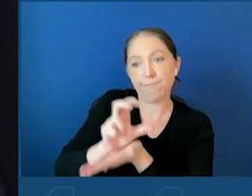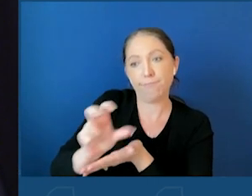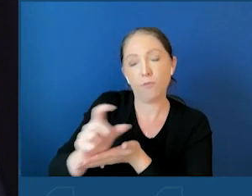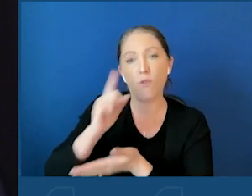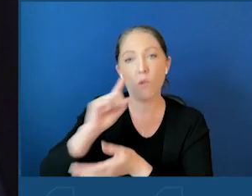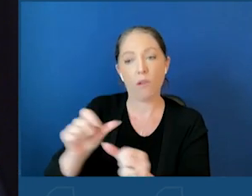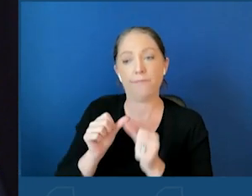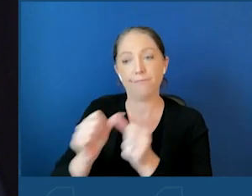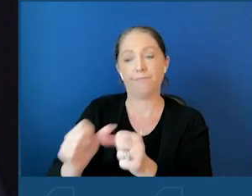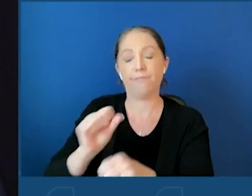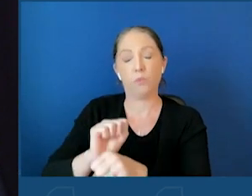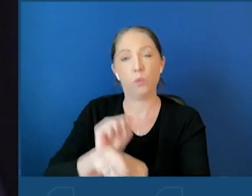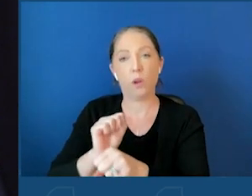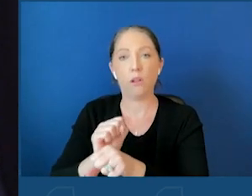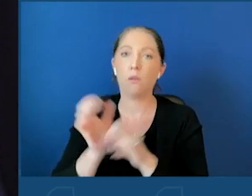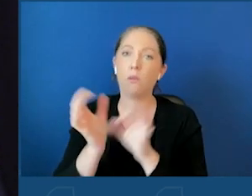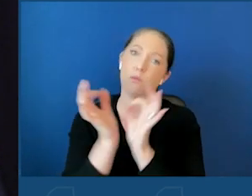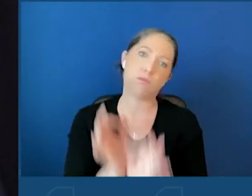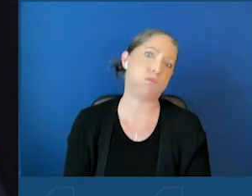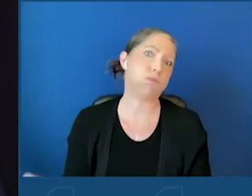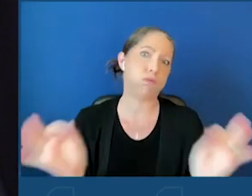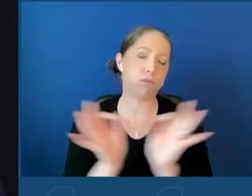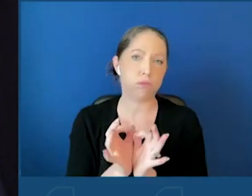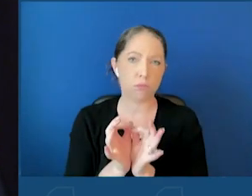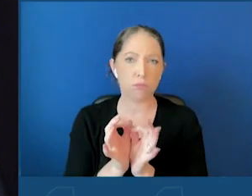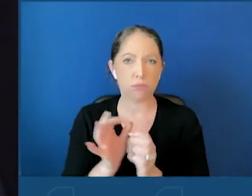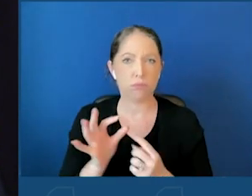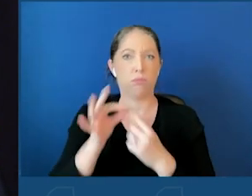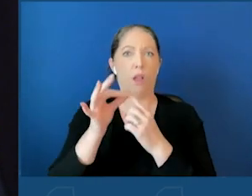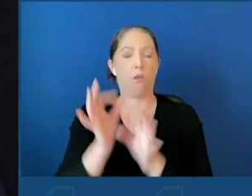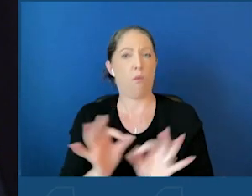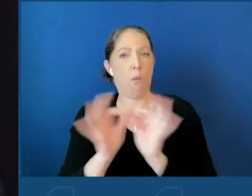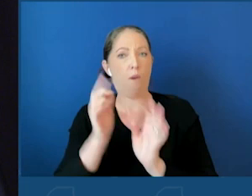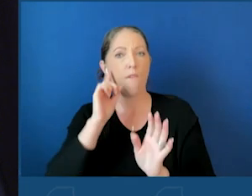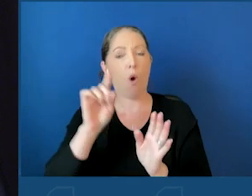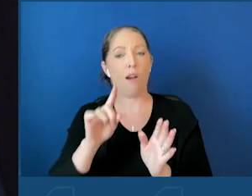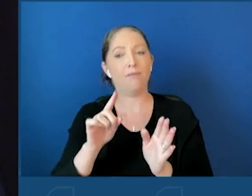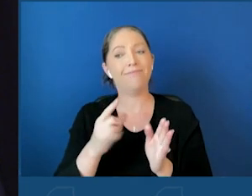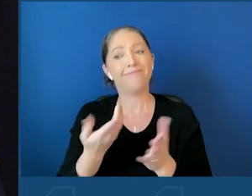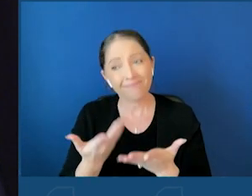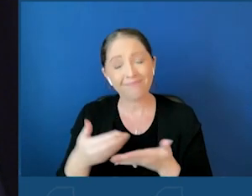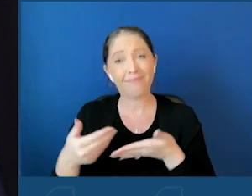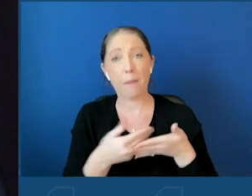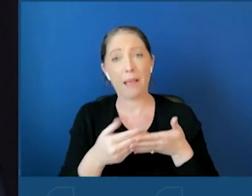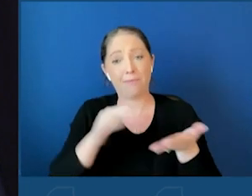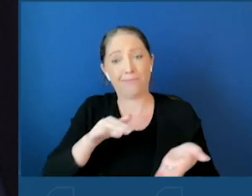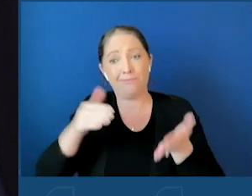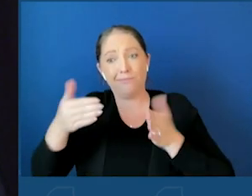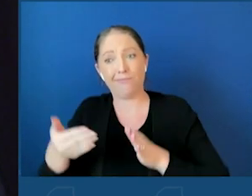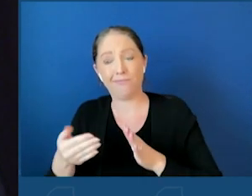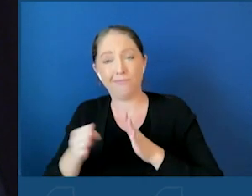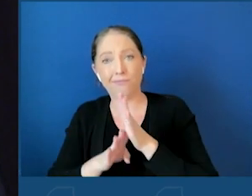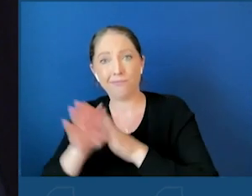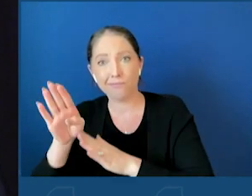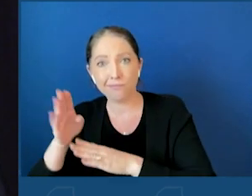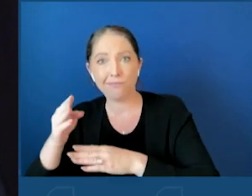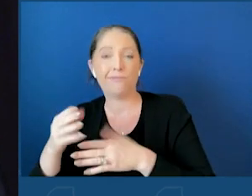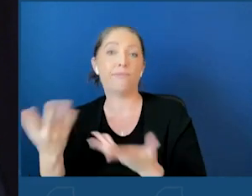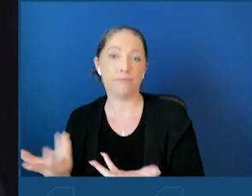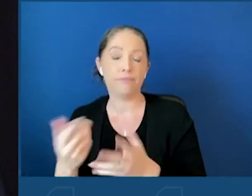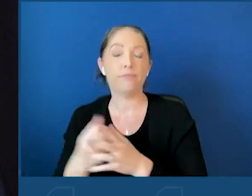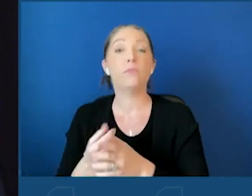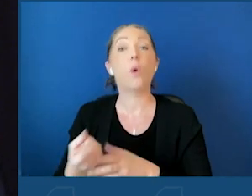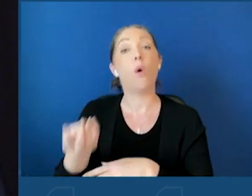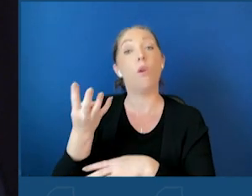important, especially when these rates of mortality are rising. So we're announcing today that the $4.5 million that we allocated in the